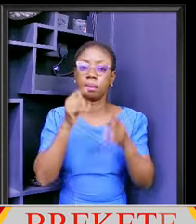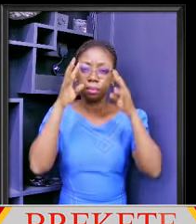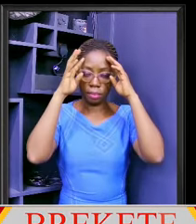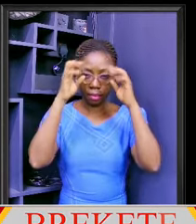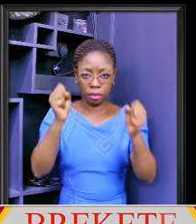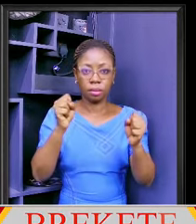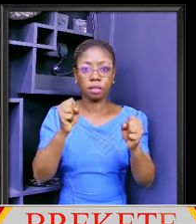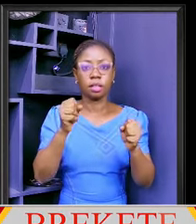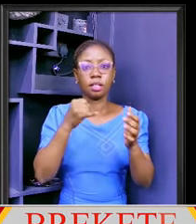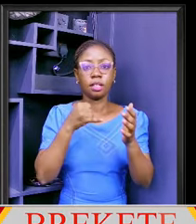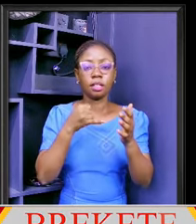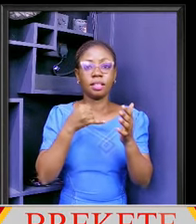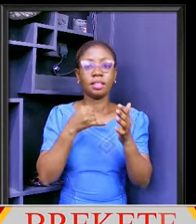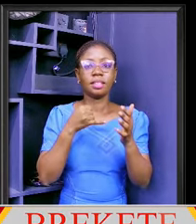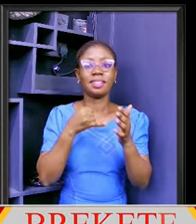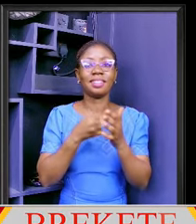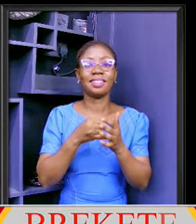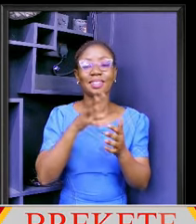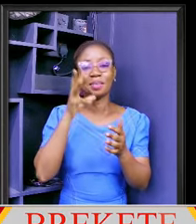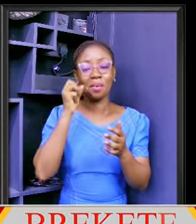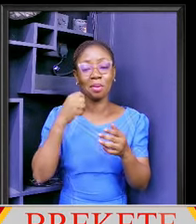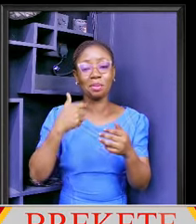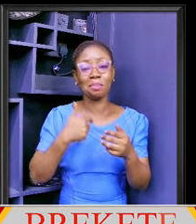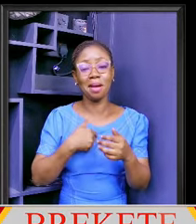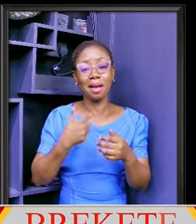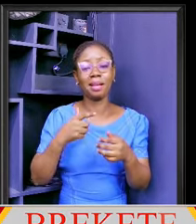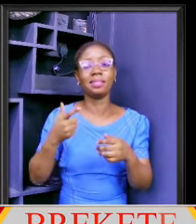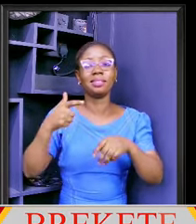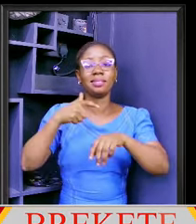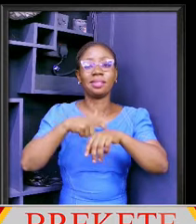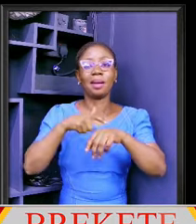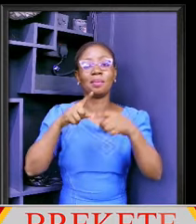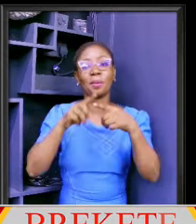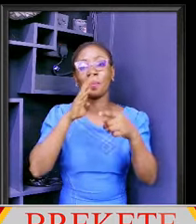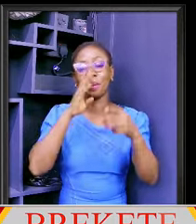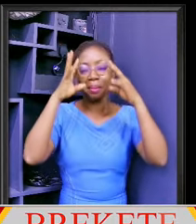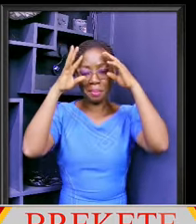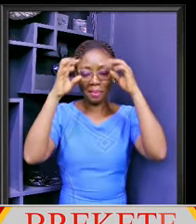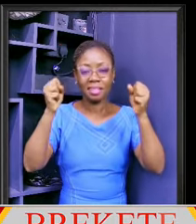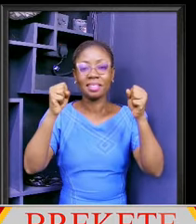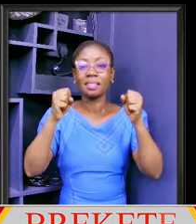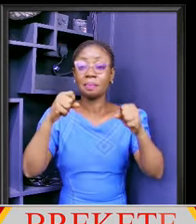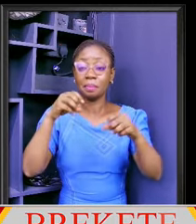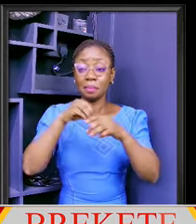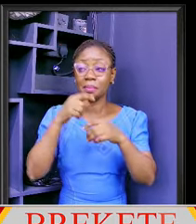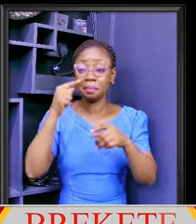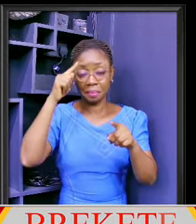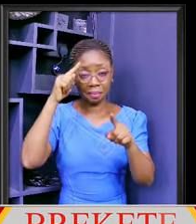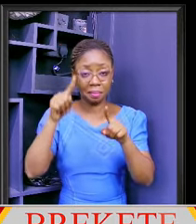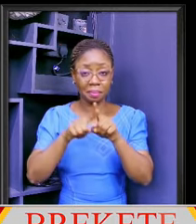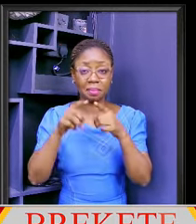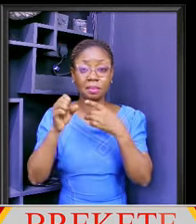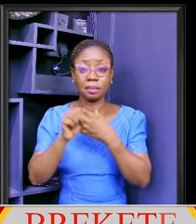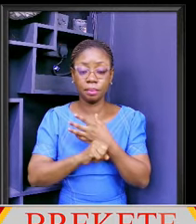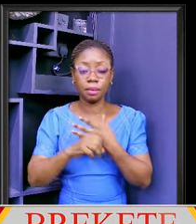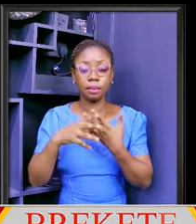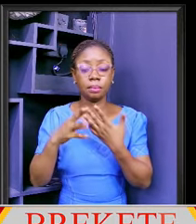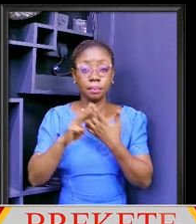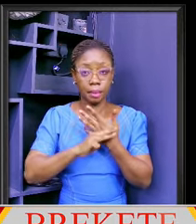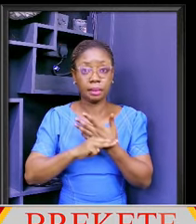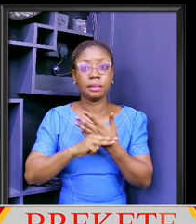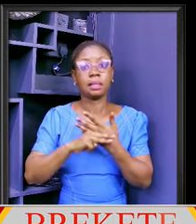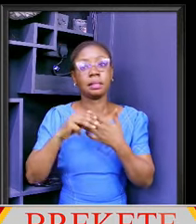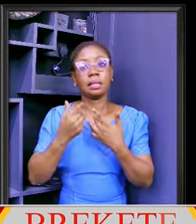So now your turn. Now my turn. Specifically written in this murder agreement, Alhaji Sani Hassan from Kano will be the